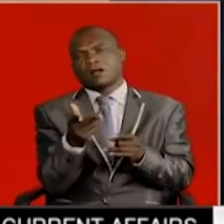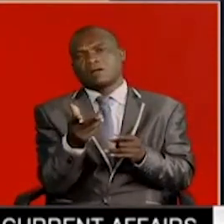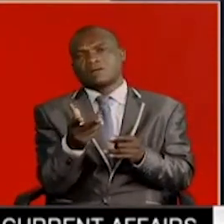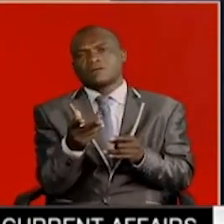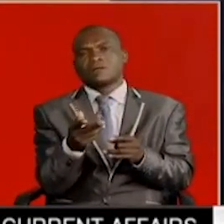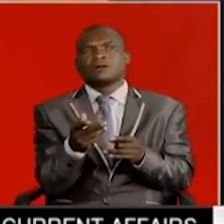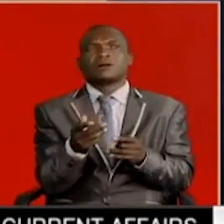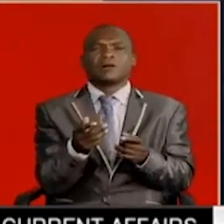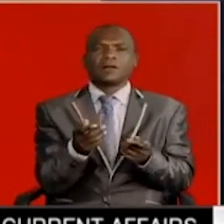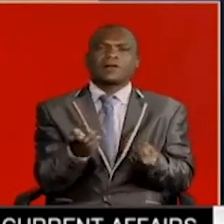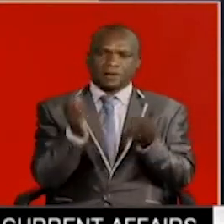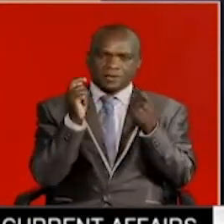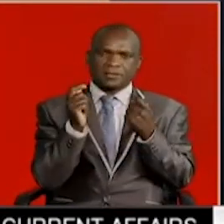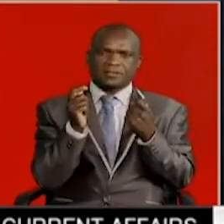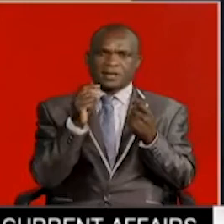Two, there will be